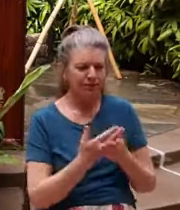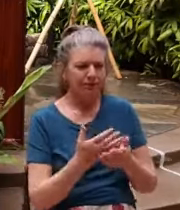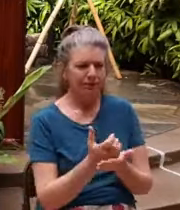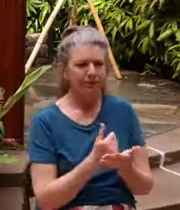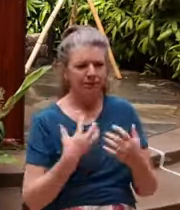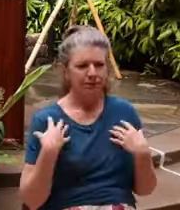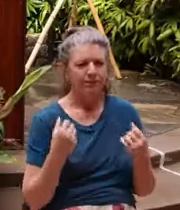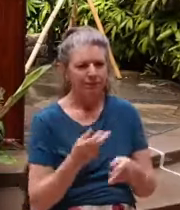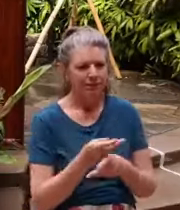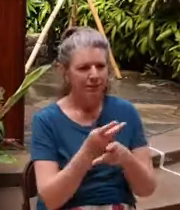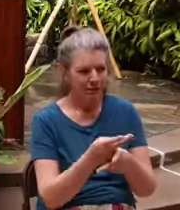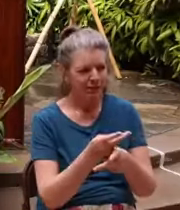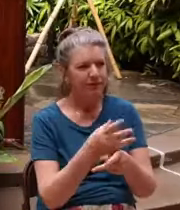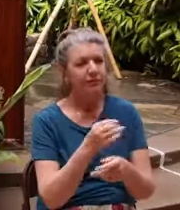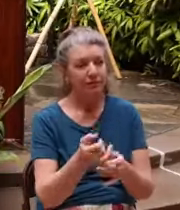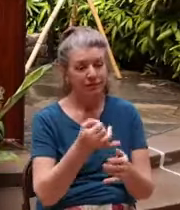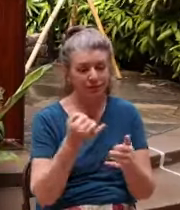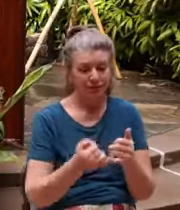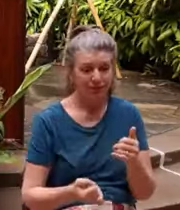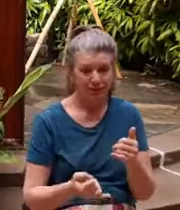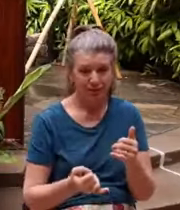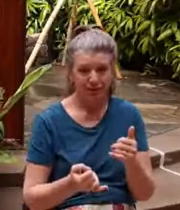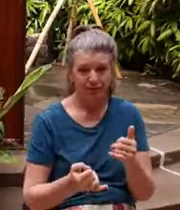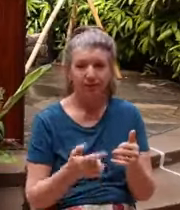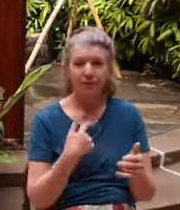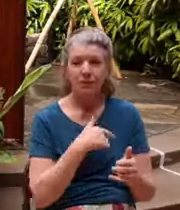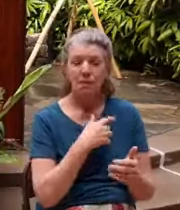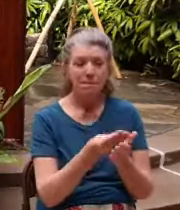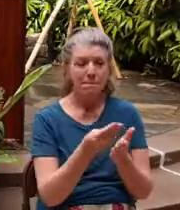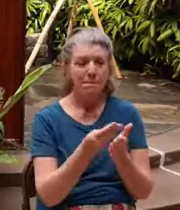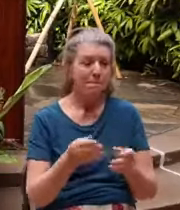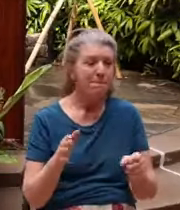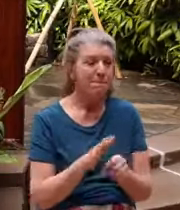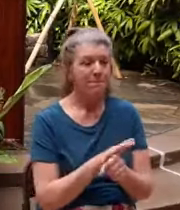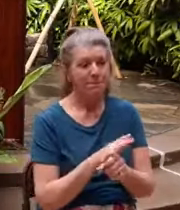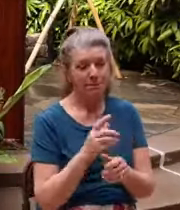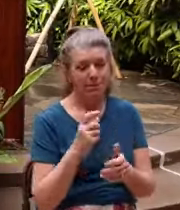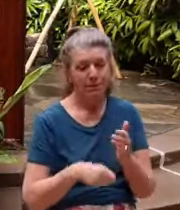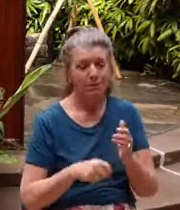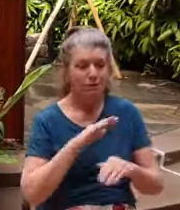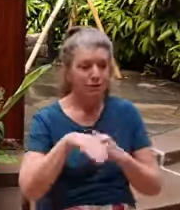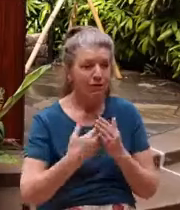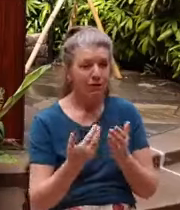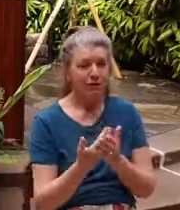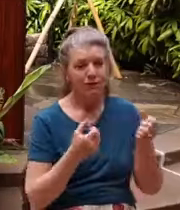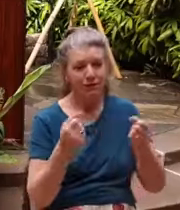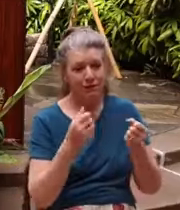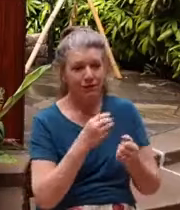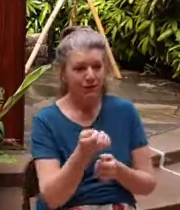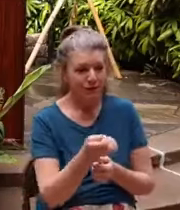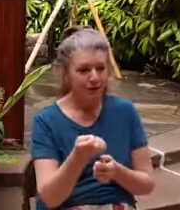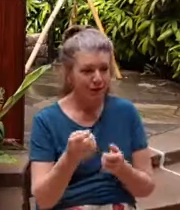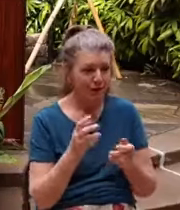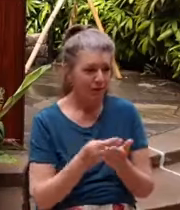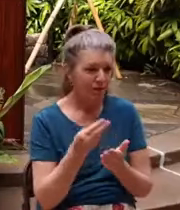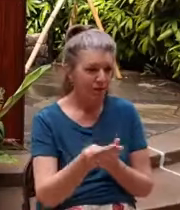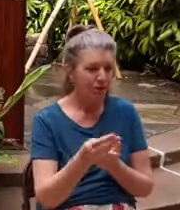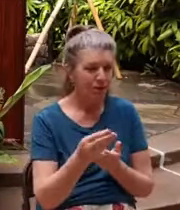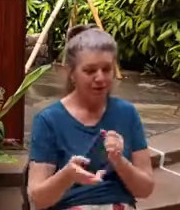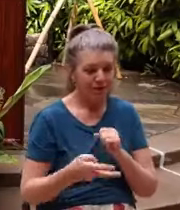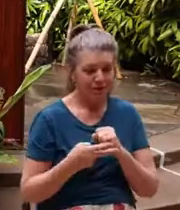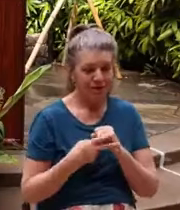care. And lastly, we are funding the full cost of all new vehicle and equipment purchases, saving over $1 million